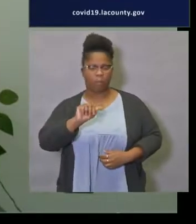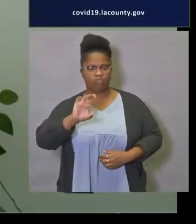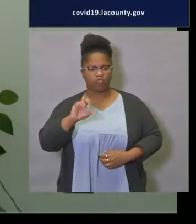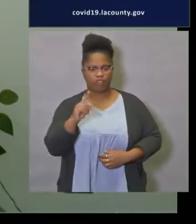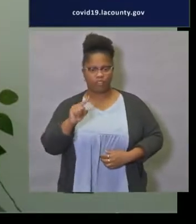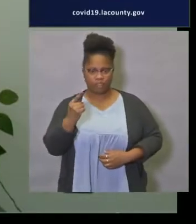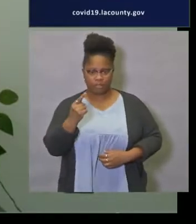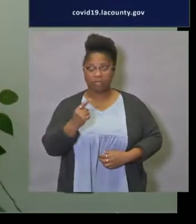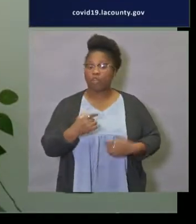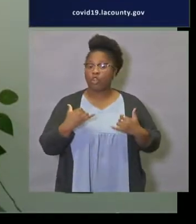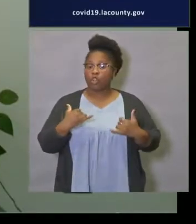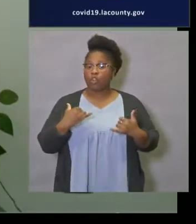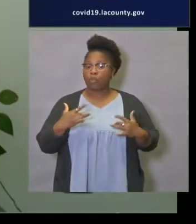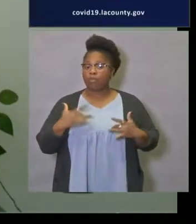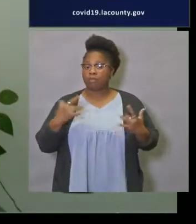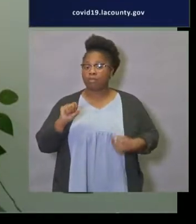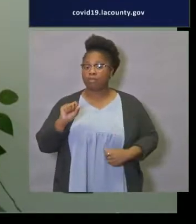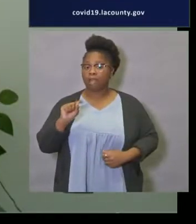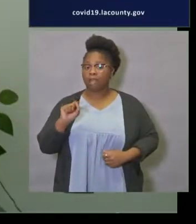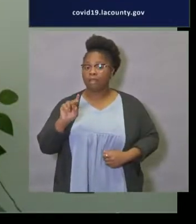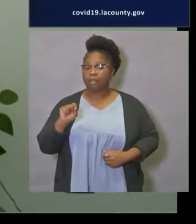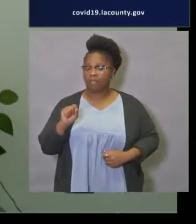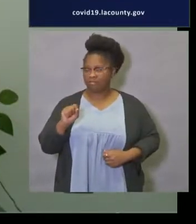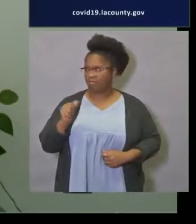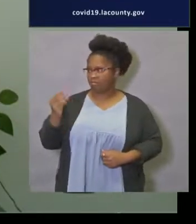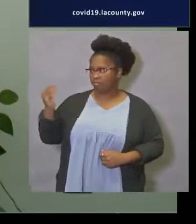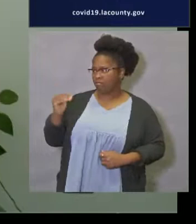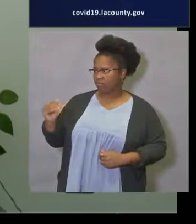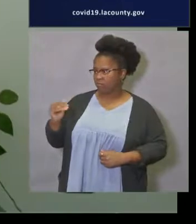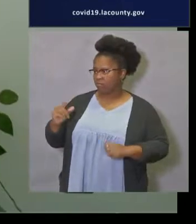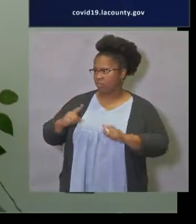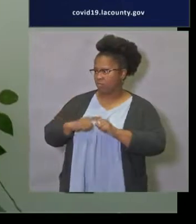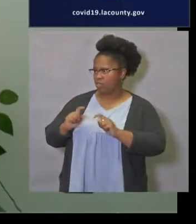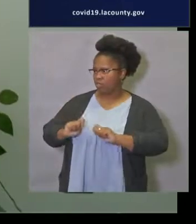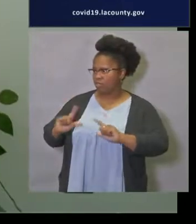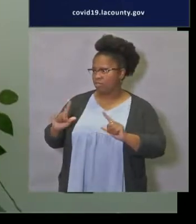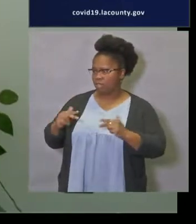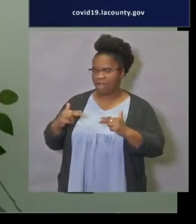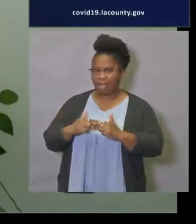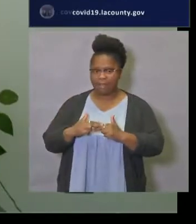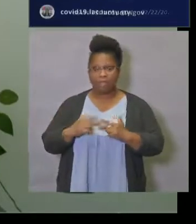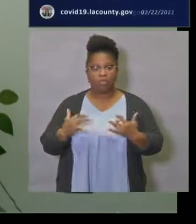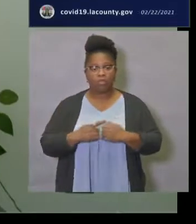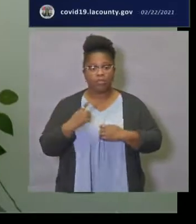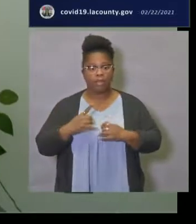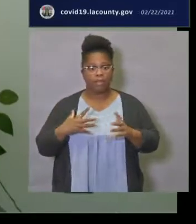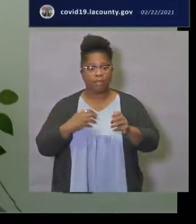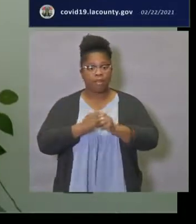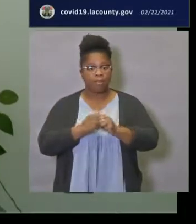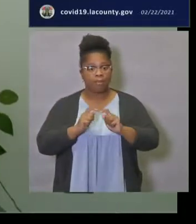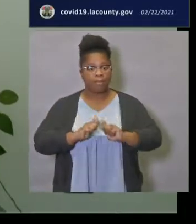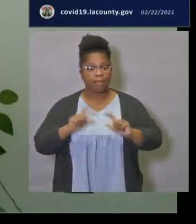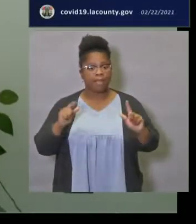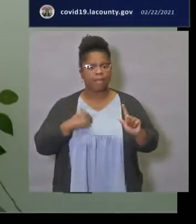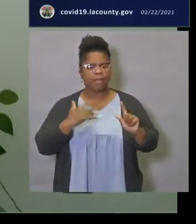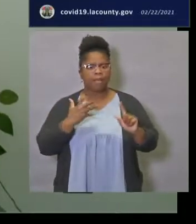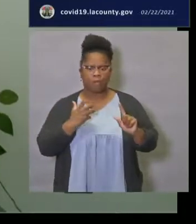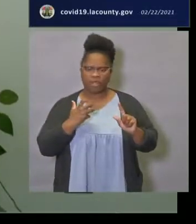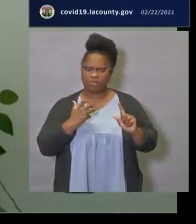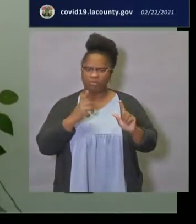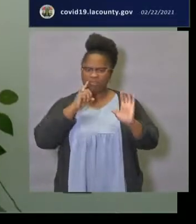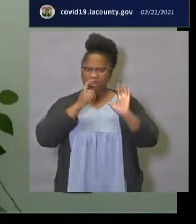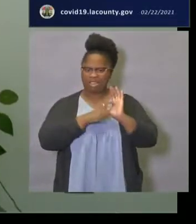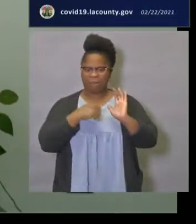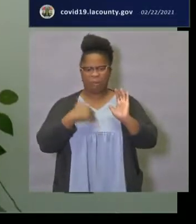on our current status, and I'll take the first slide. I do want to start today's update recognizing the heartbreaking loss